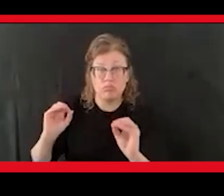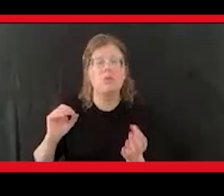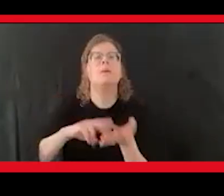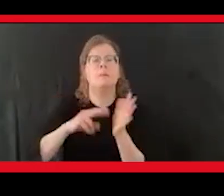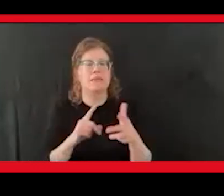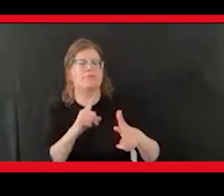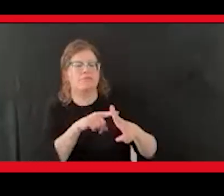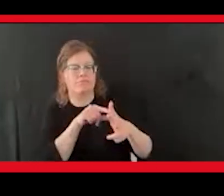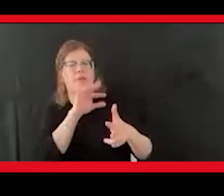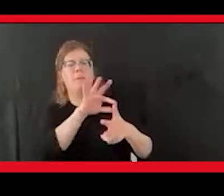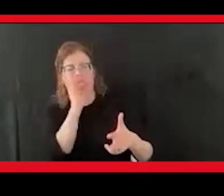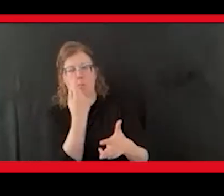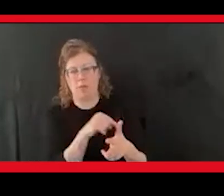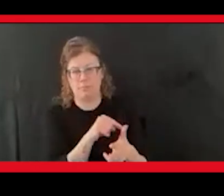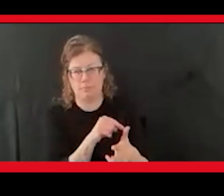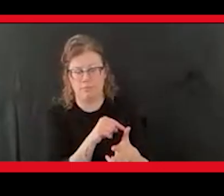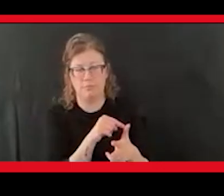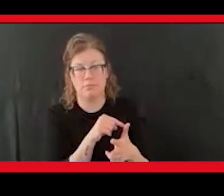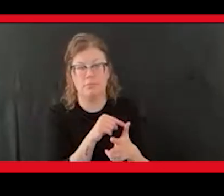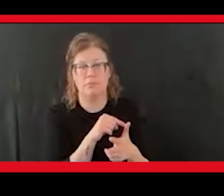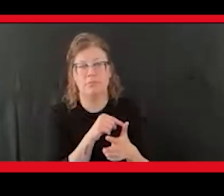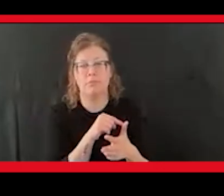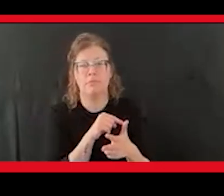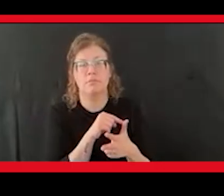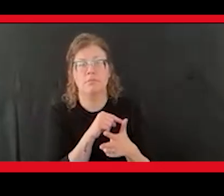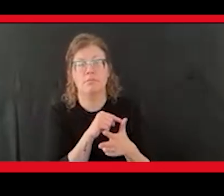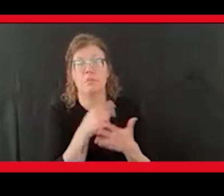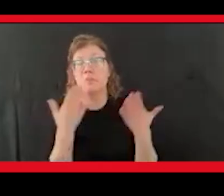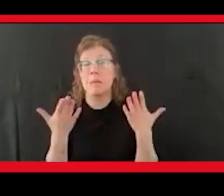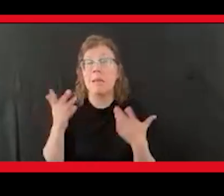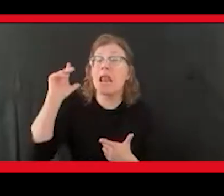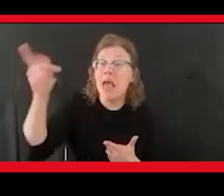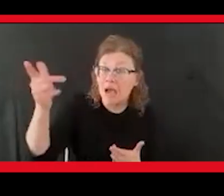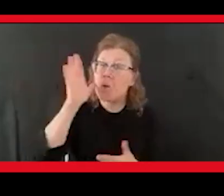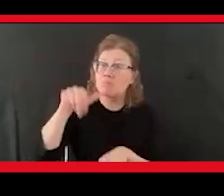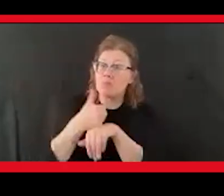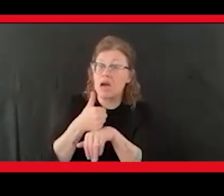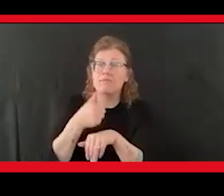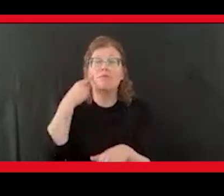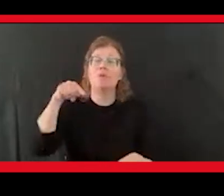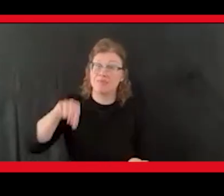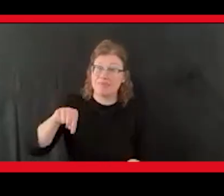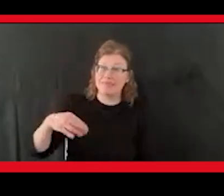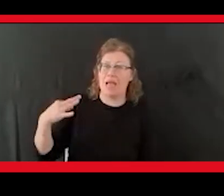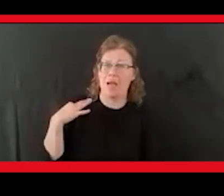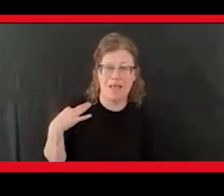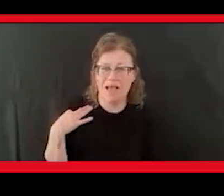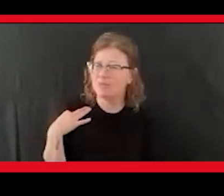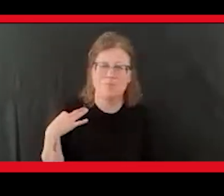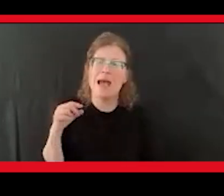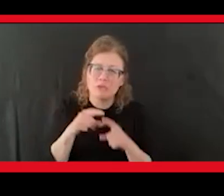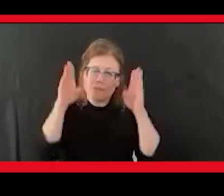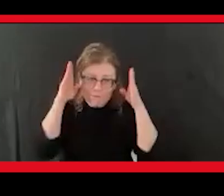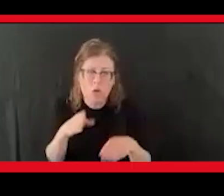is not part of the project timeline and goals for this grant application. For example, it could